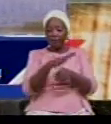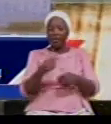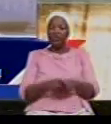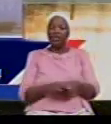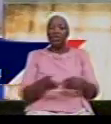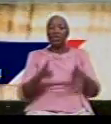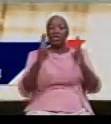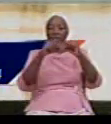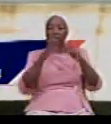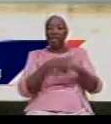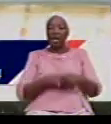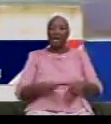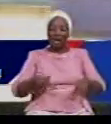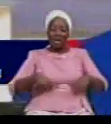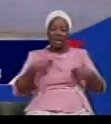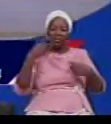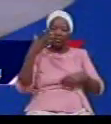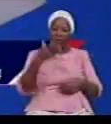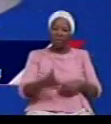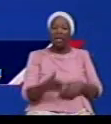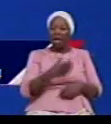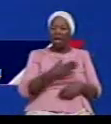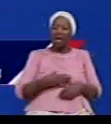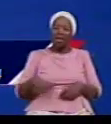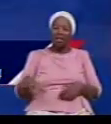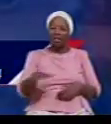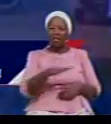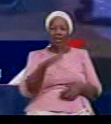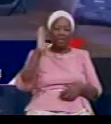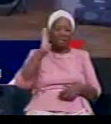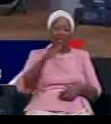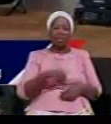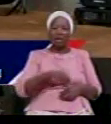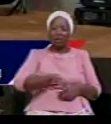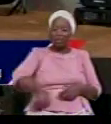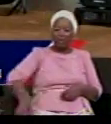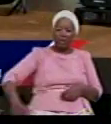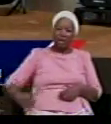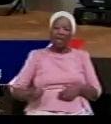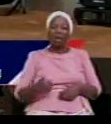inhabit them, and they shall plant